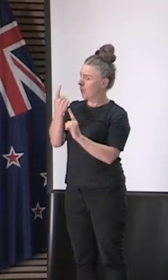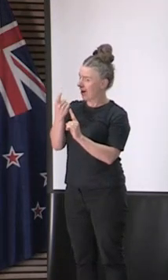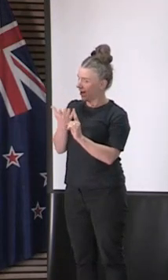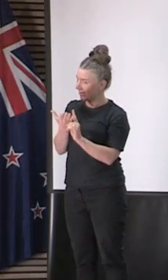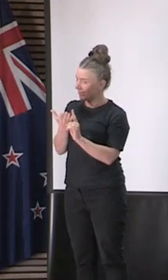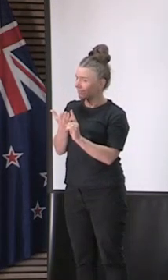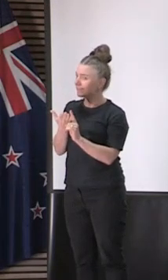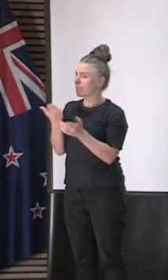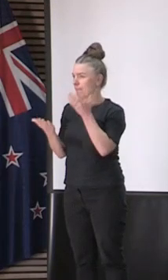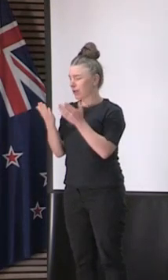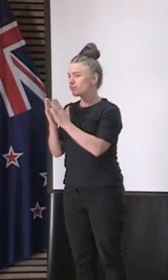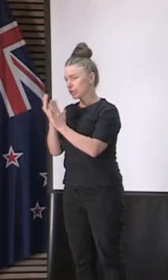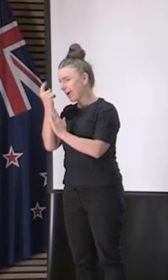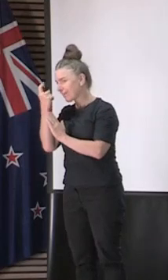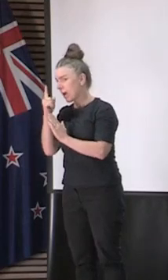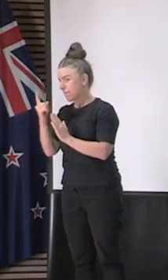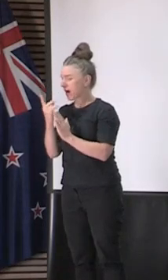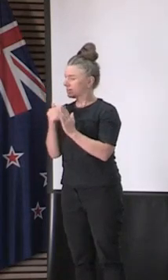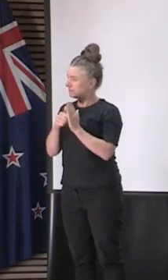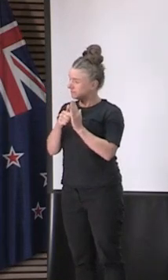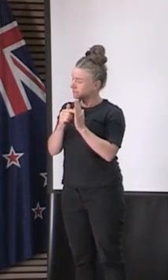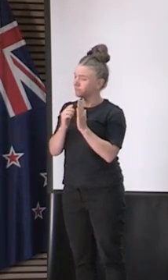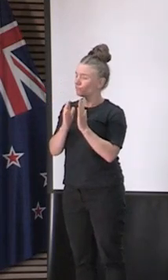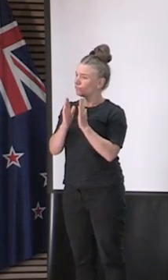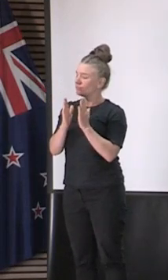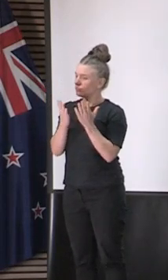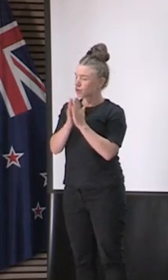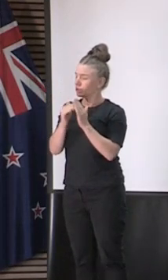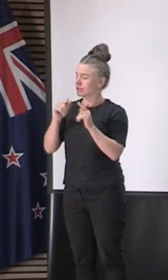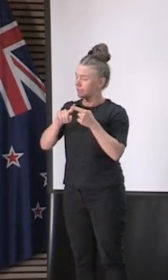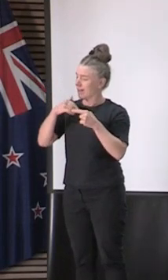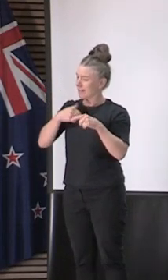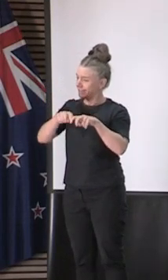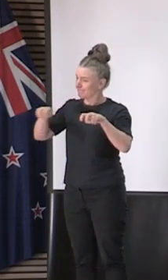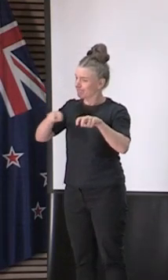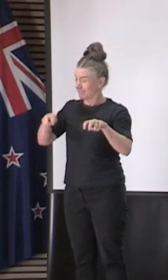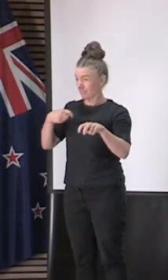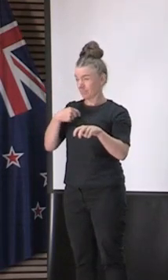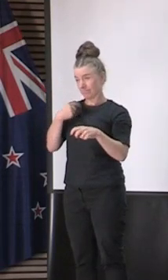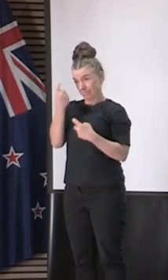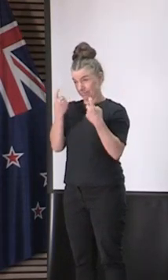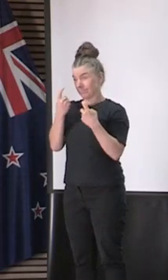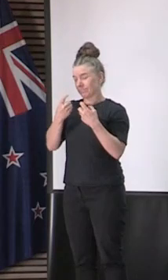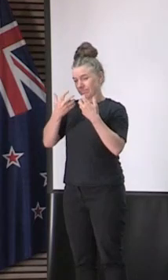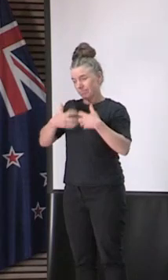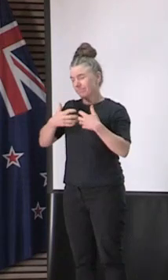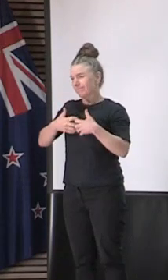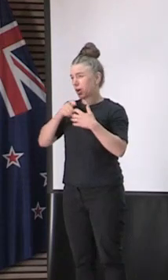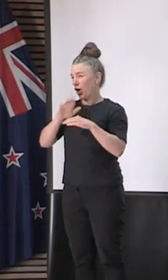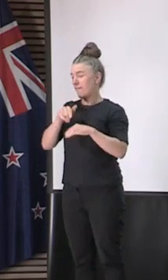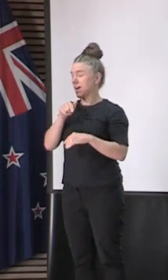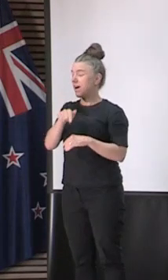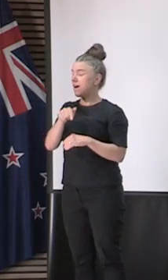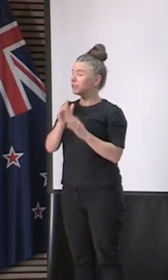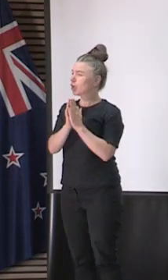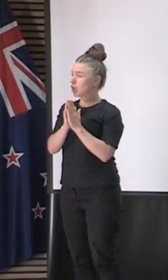is something that I personally... you know, gave good, strong consideration to. You know, this is in my background